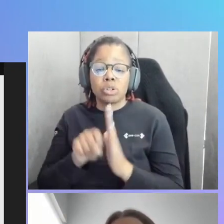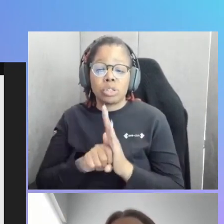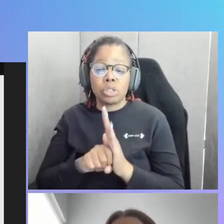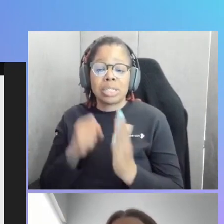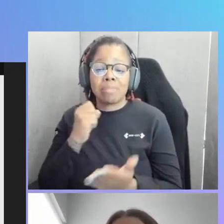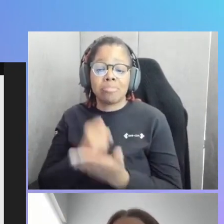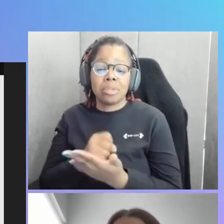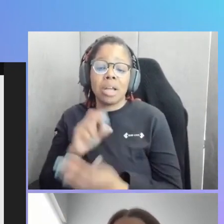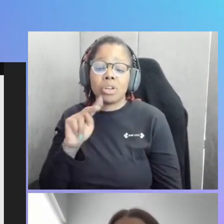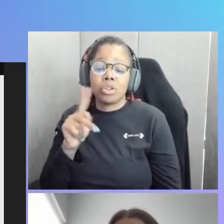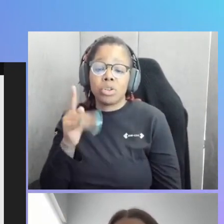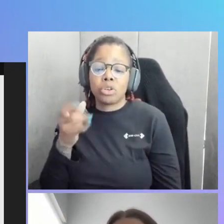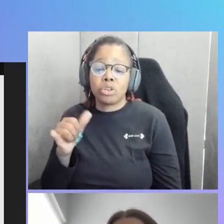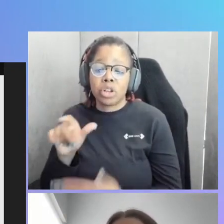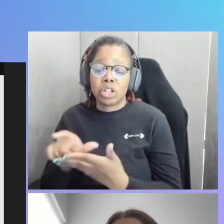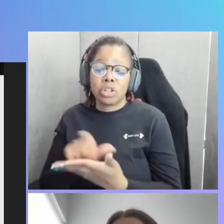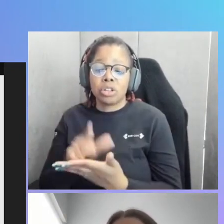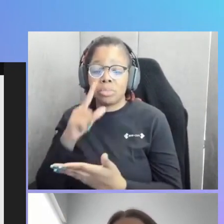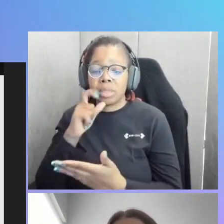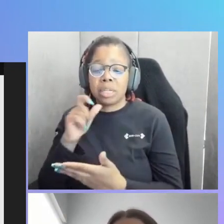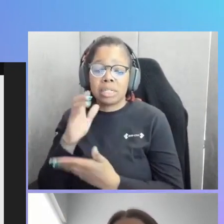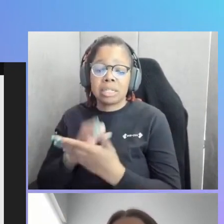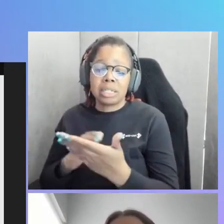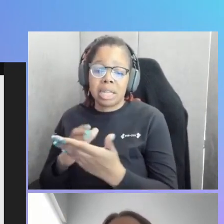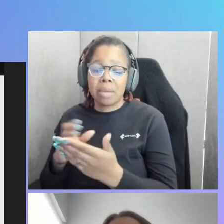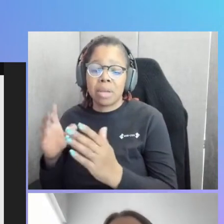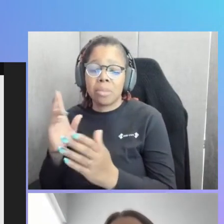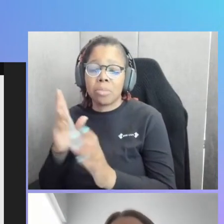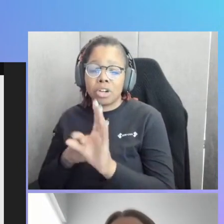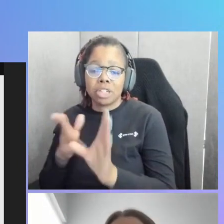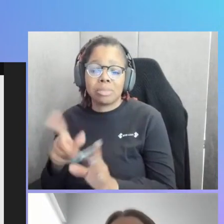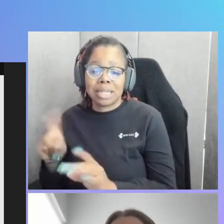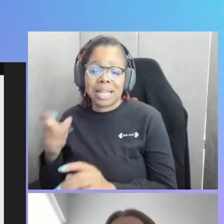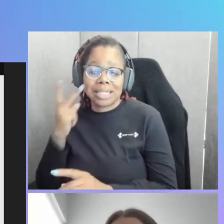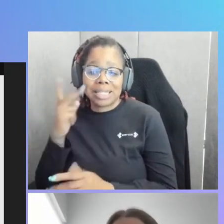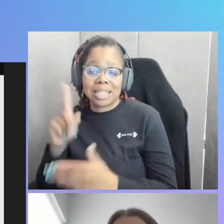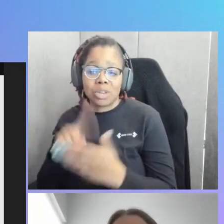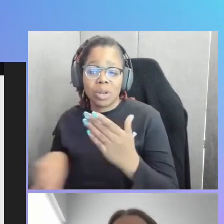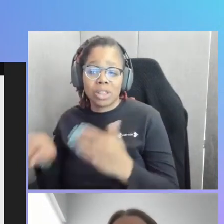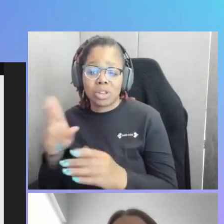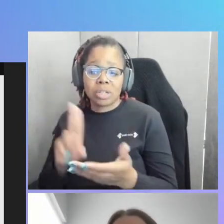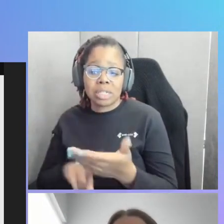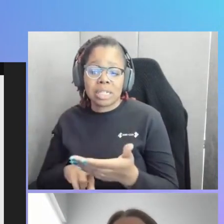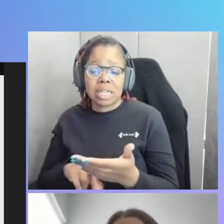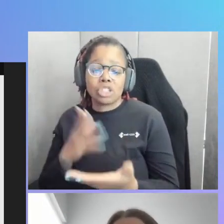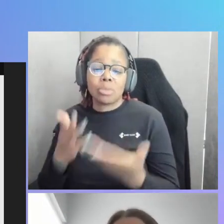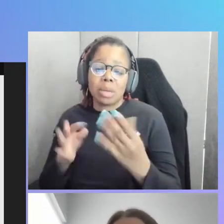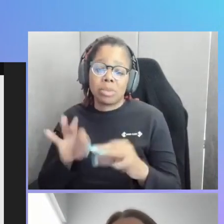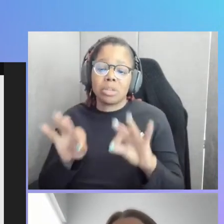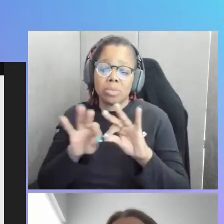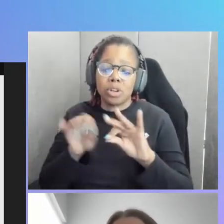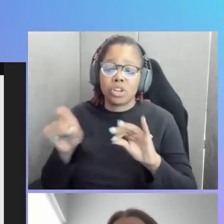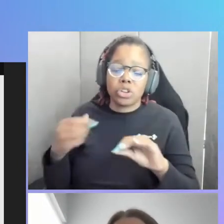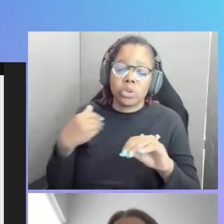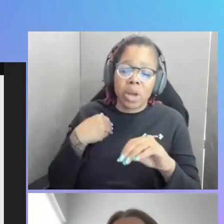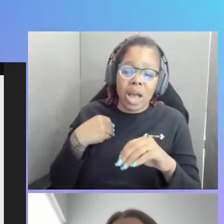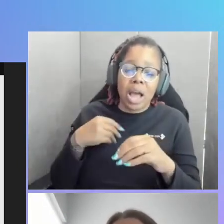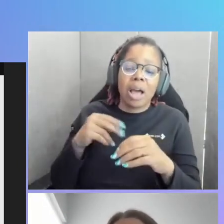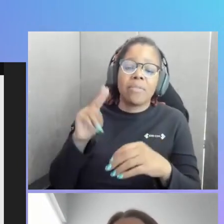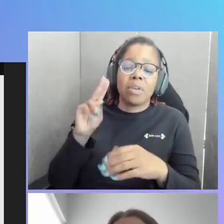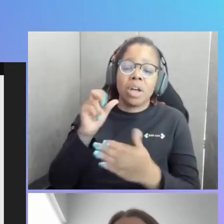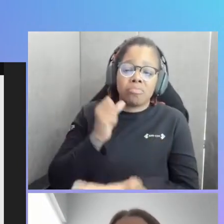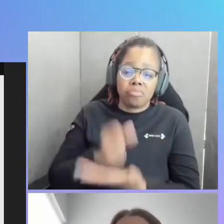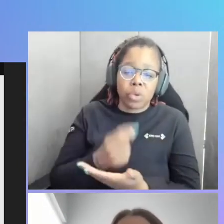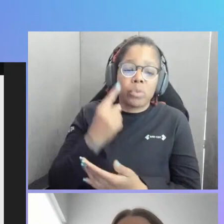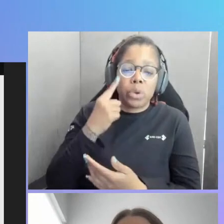laws because participants can't necessarily see what they're signing. It might be paramount that you have a notary witness on site to make